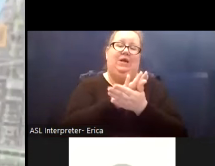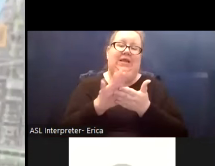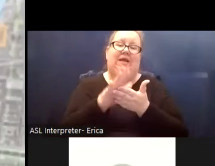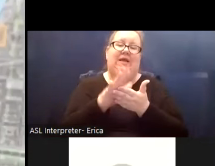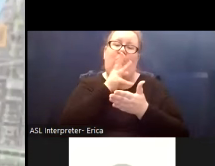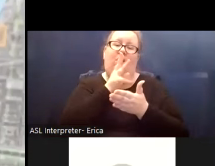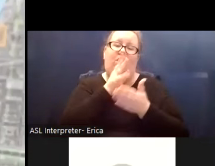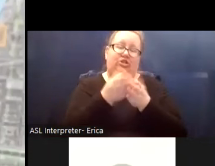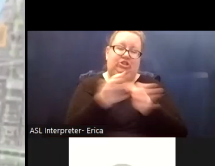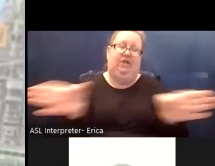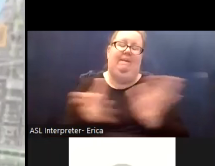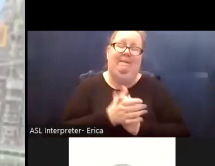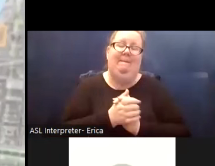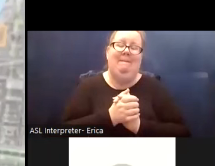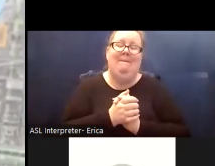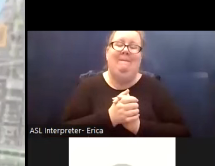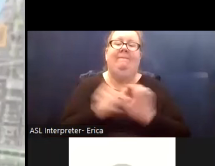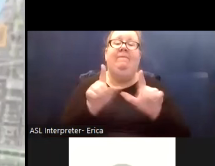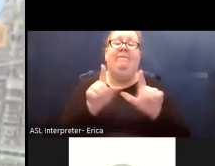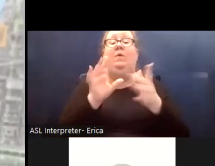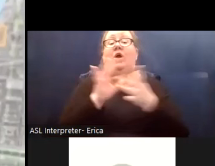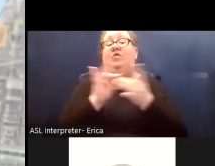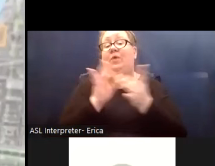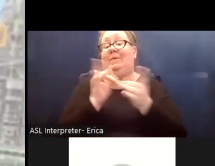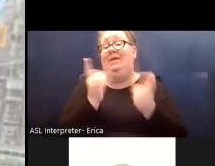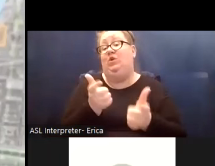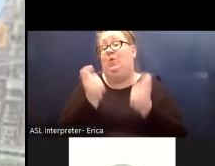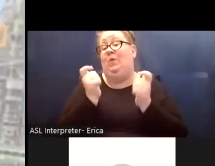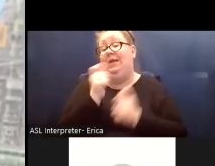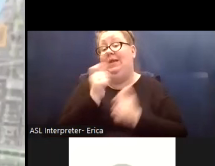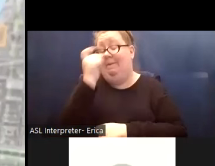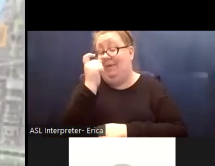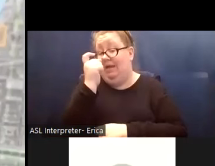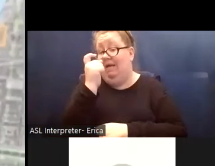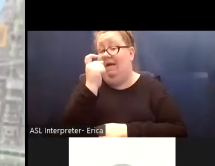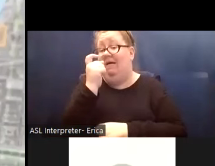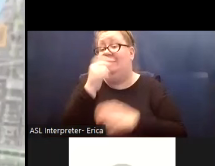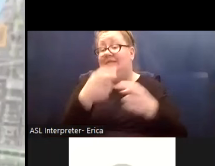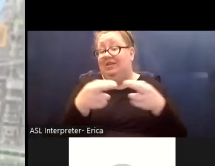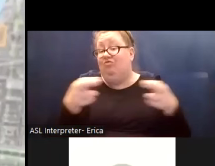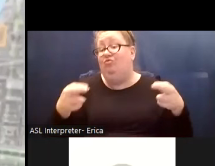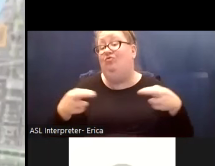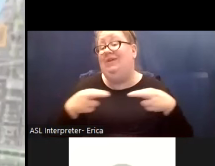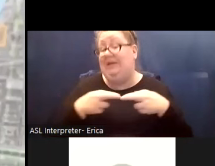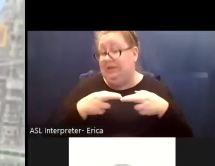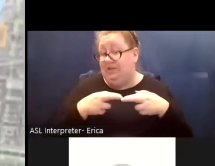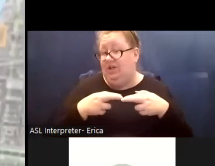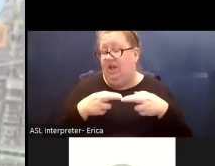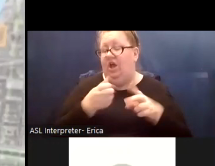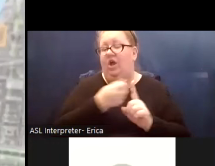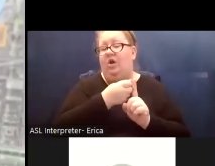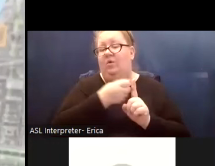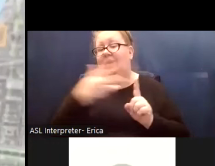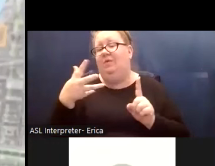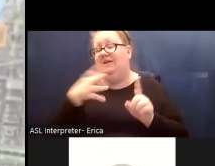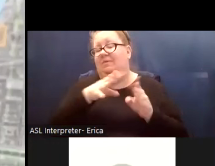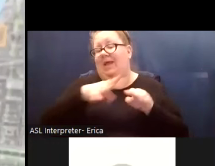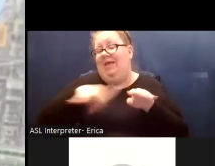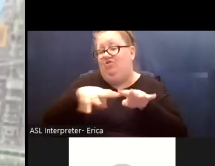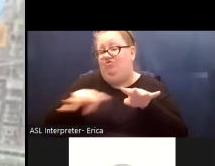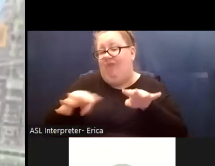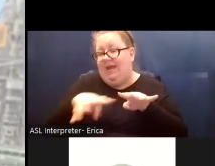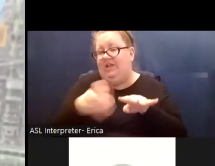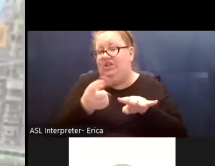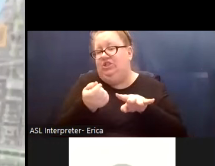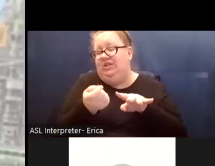whole. I will also mention quickly, because of the regional nature, we expand the drainage a bit through